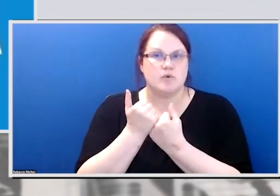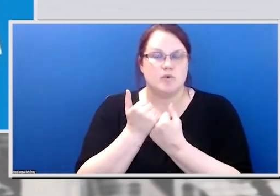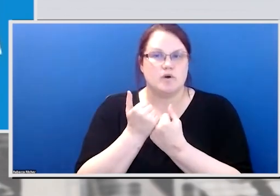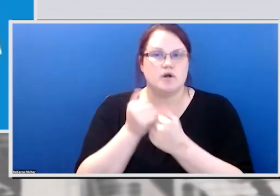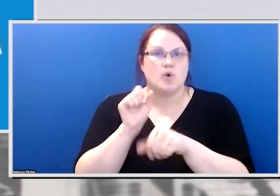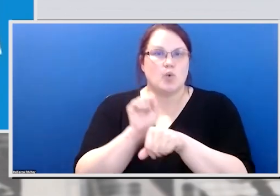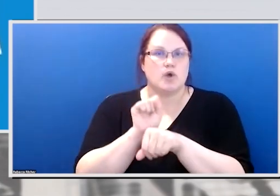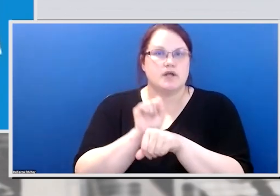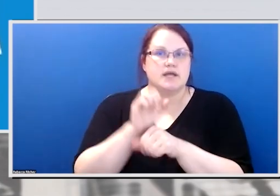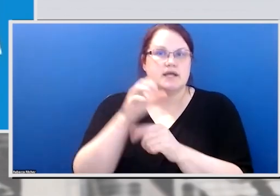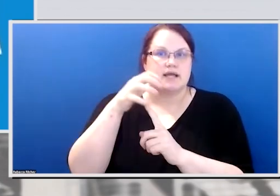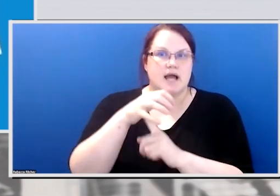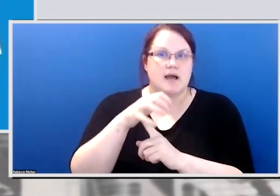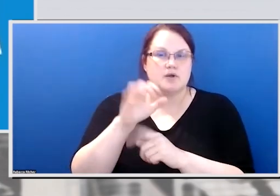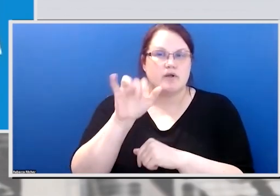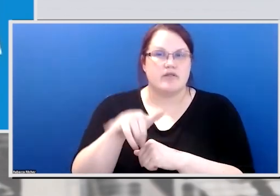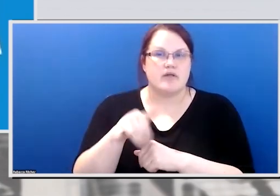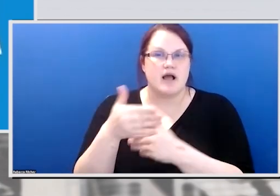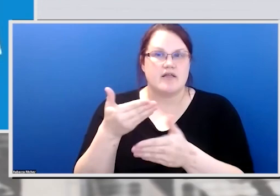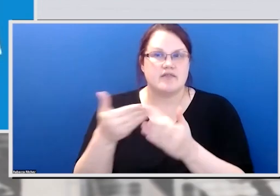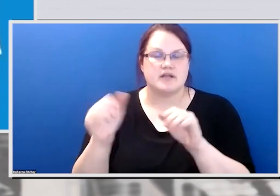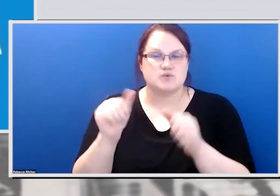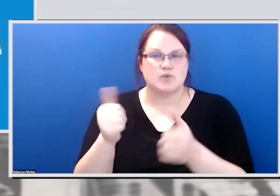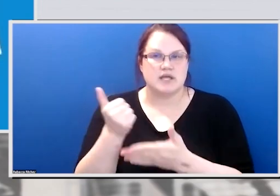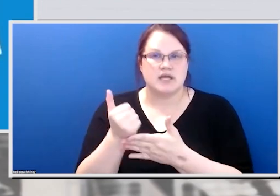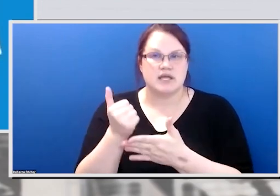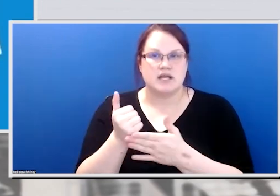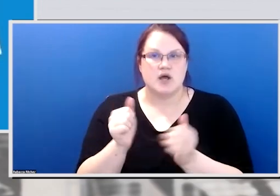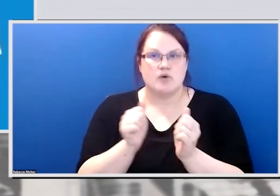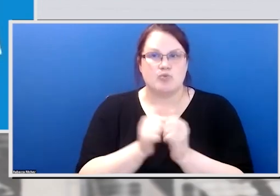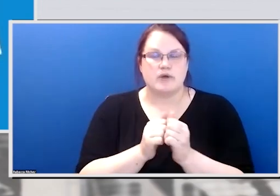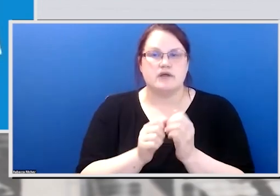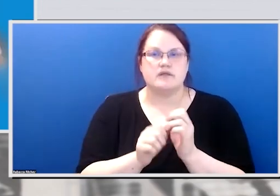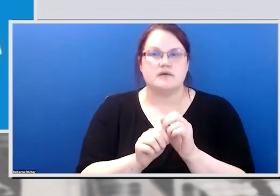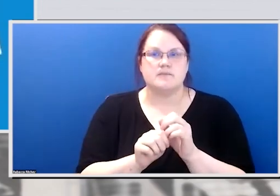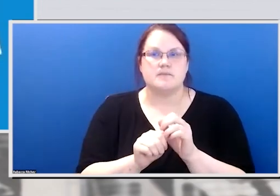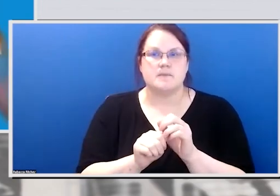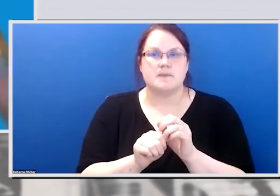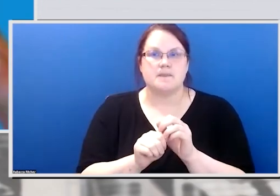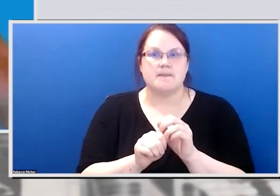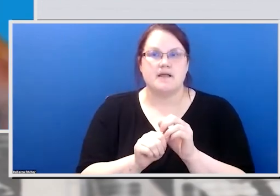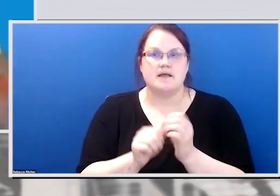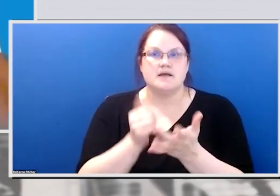and loans and these types of things that can help with, to help, with